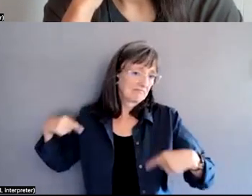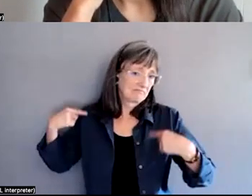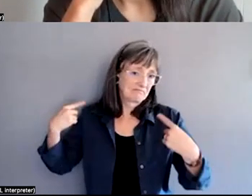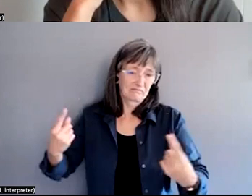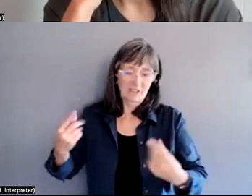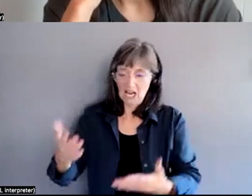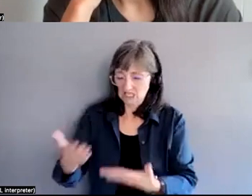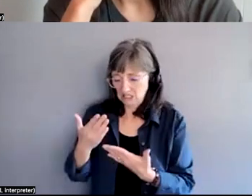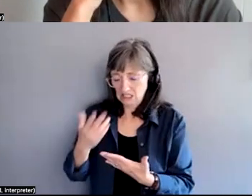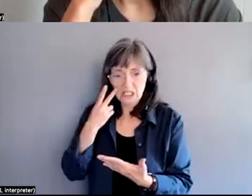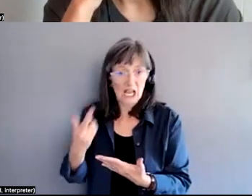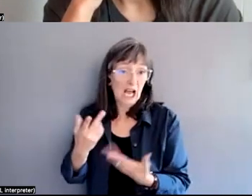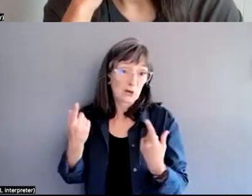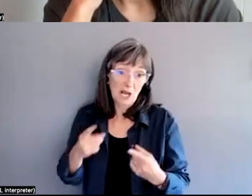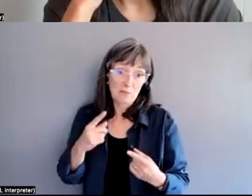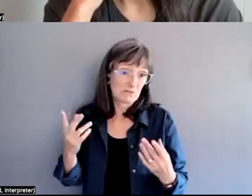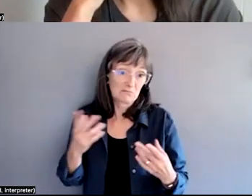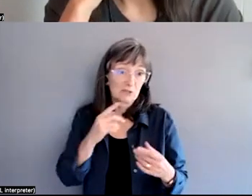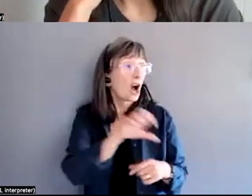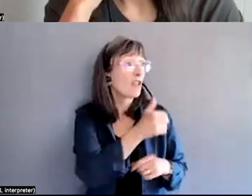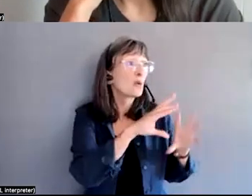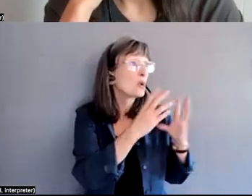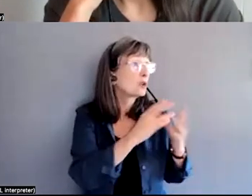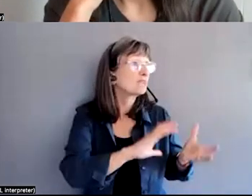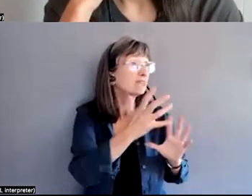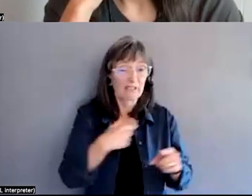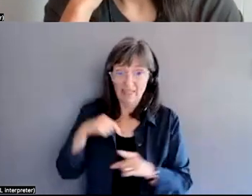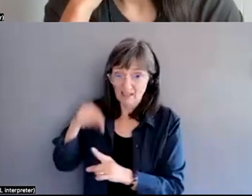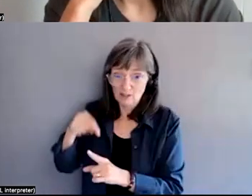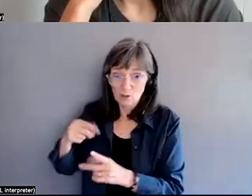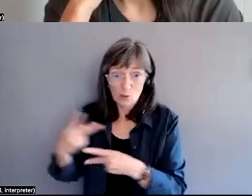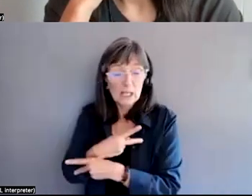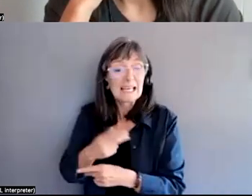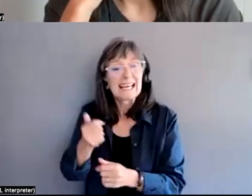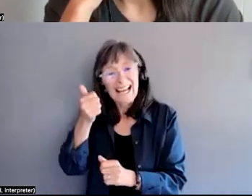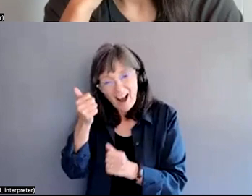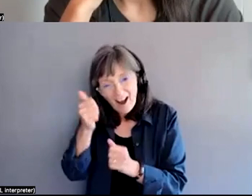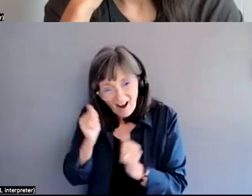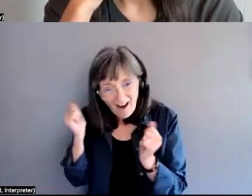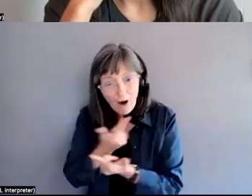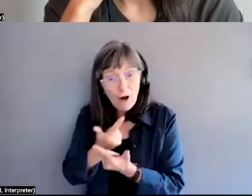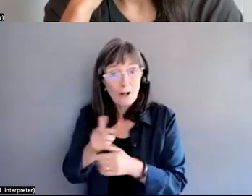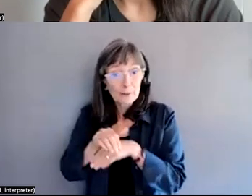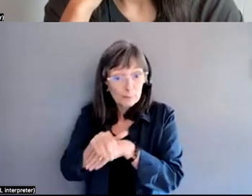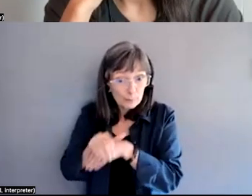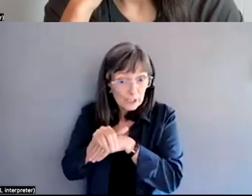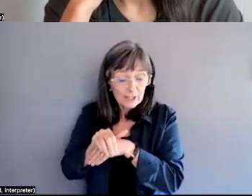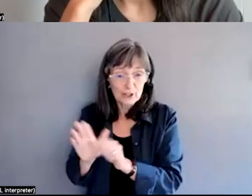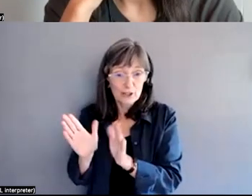care about recent events. It's the worst thing that happened was they gave over every British the cover of every